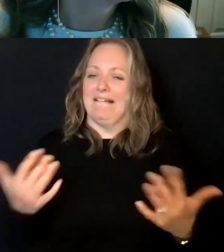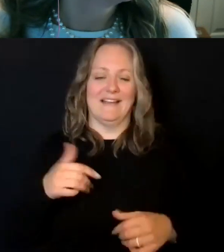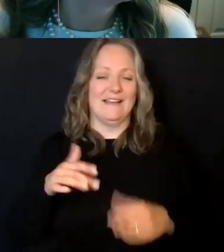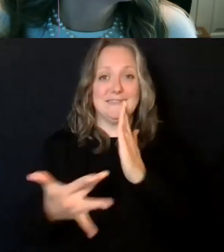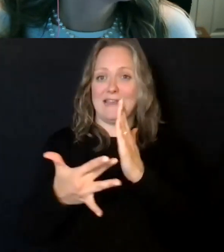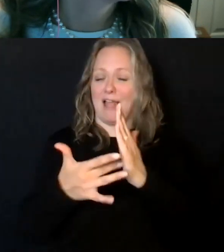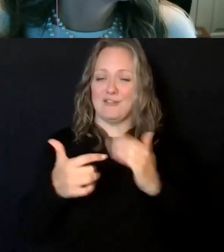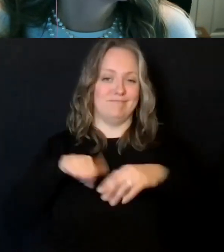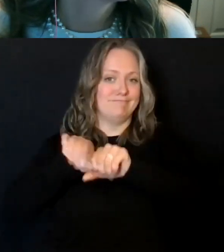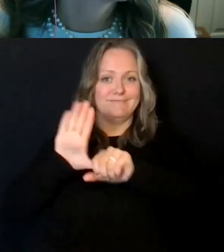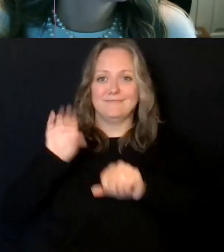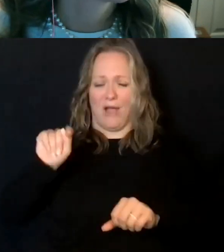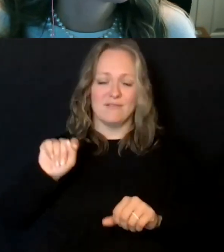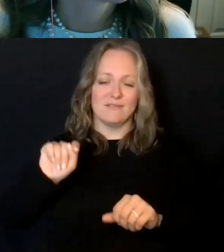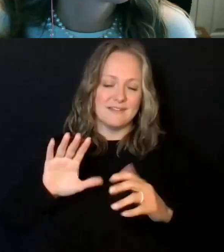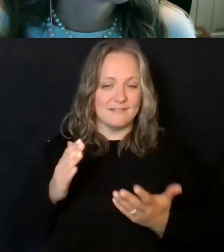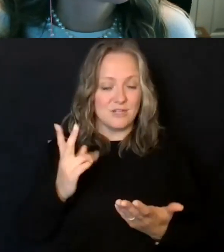technology savvy, as you've seen today.